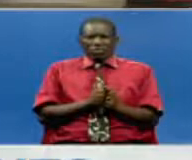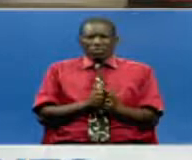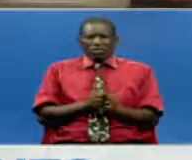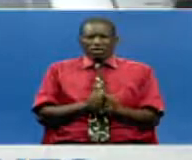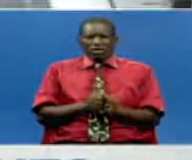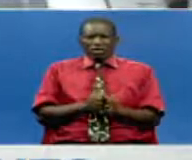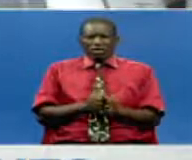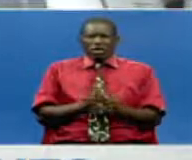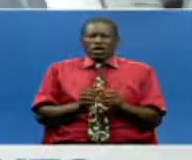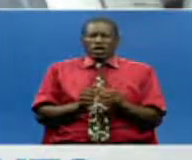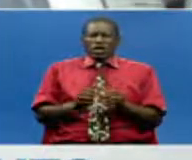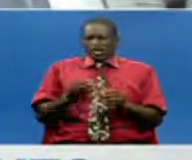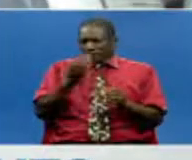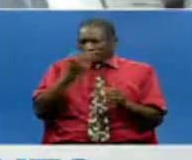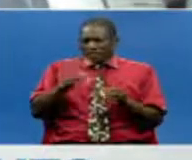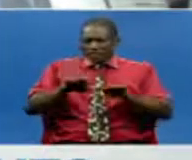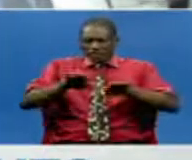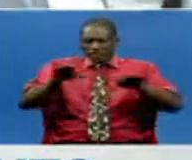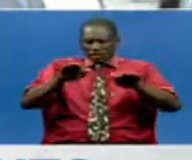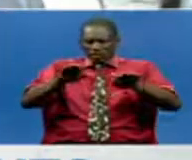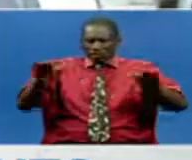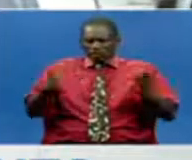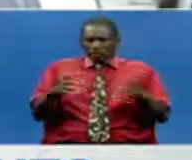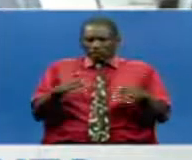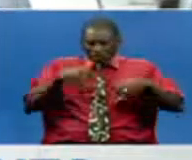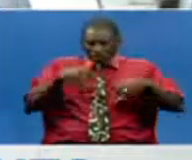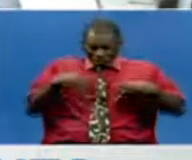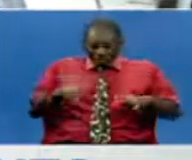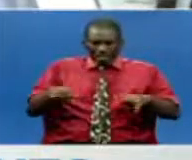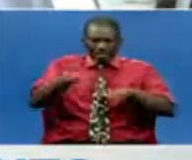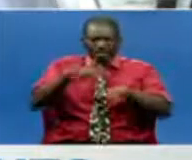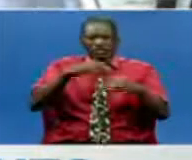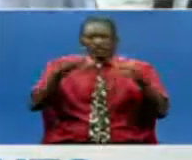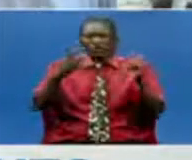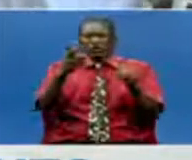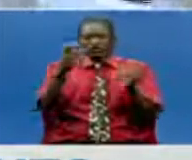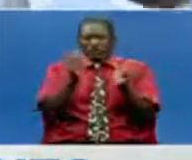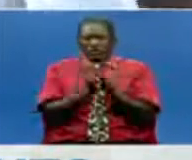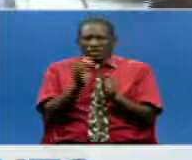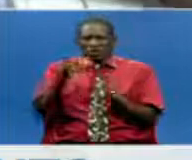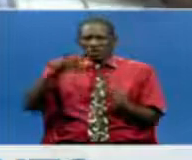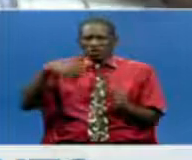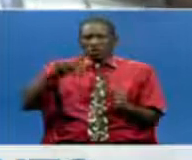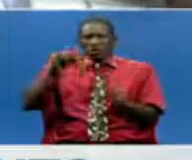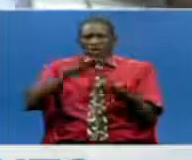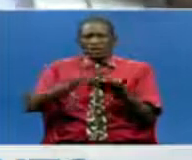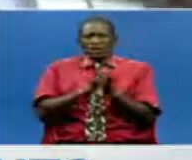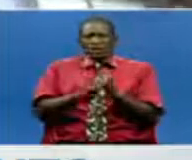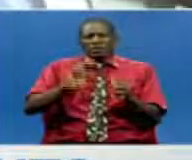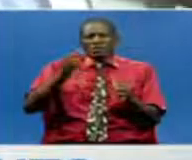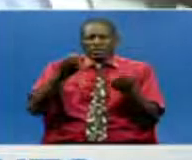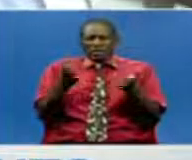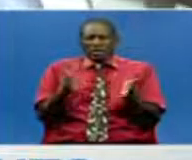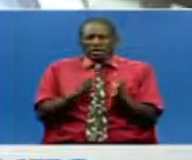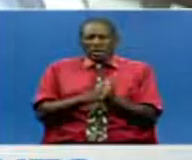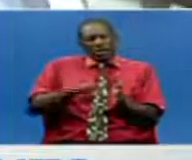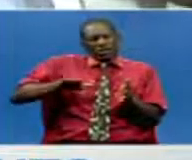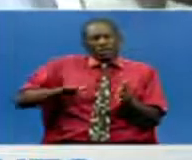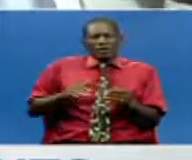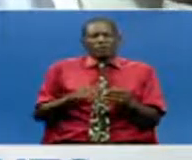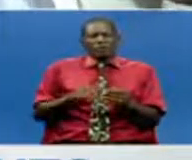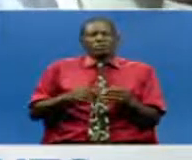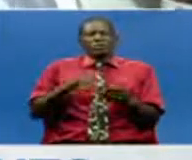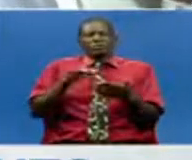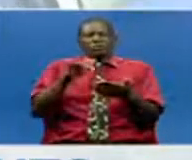dining hall tables. After testing their skills at the national level in 2013, winning became second nature, and their minimum goal from then